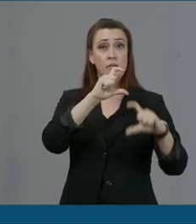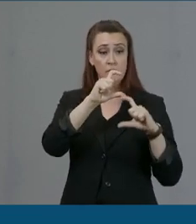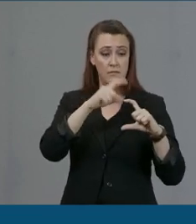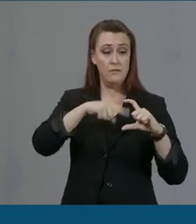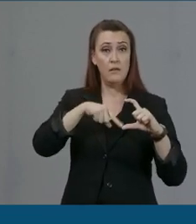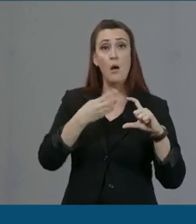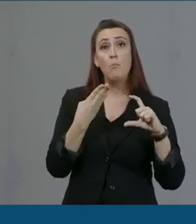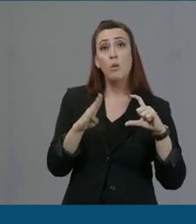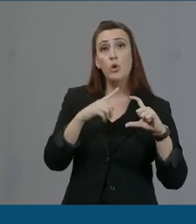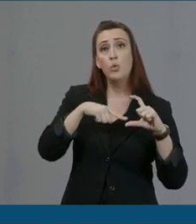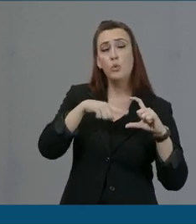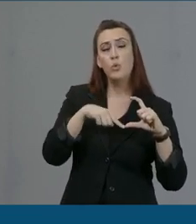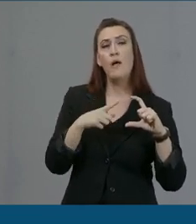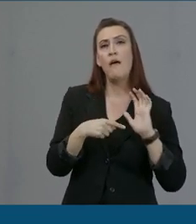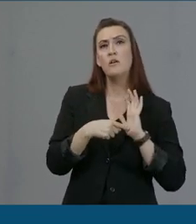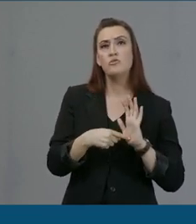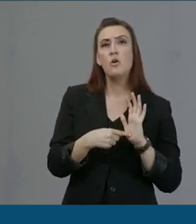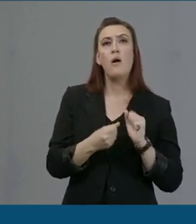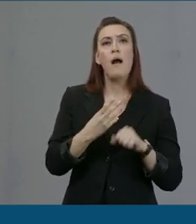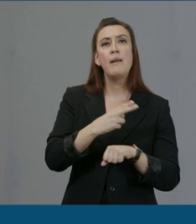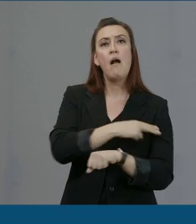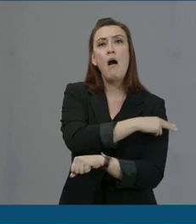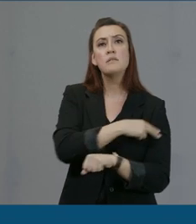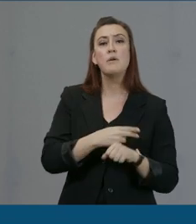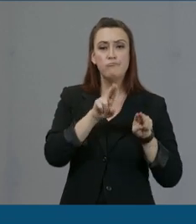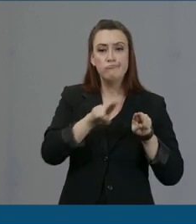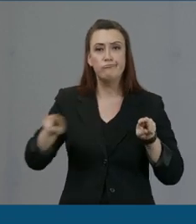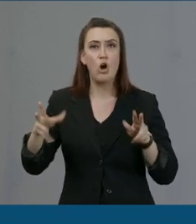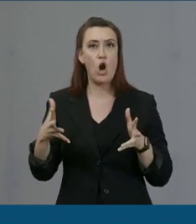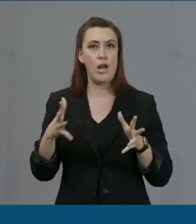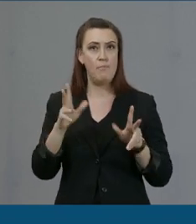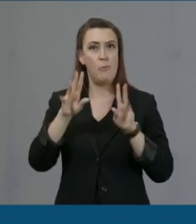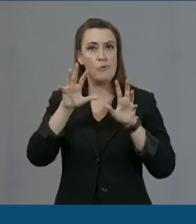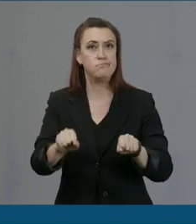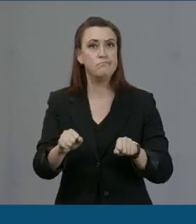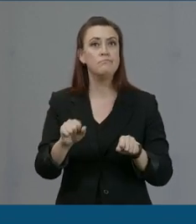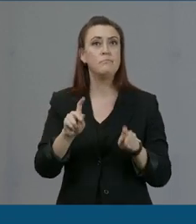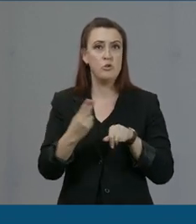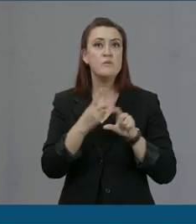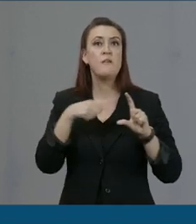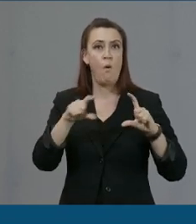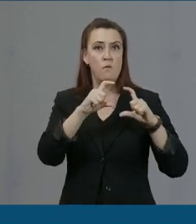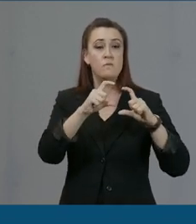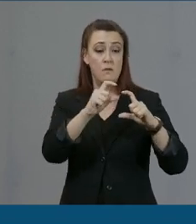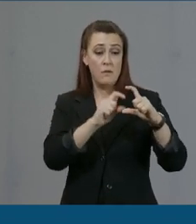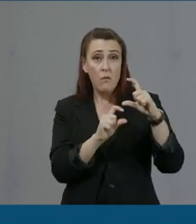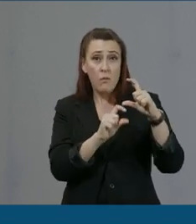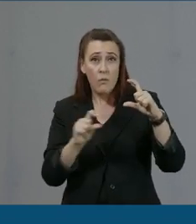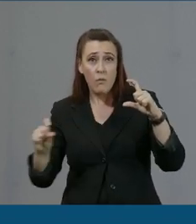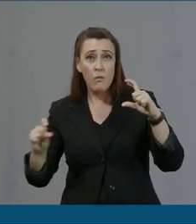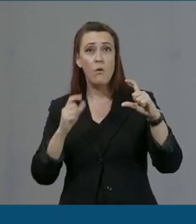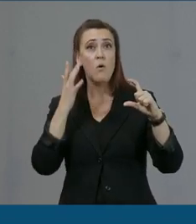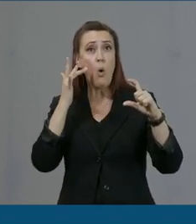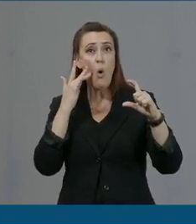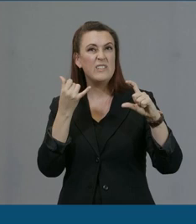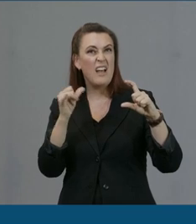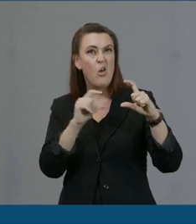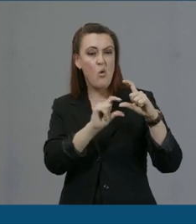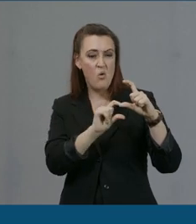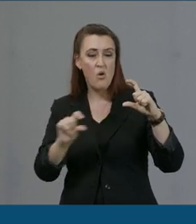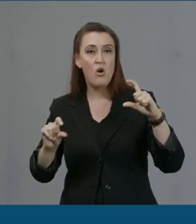line represents the hospital beds that are in use, and the gold represents the number of beds that